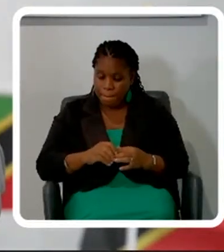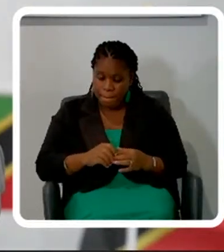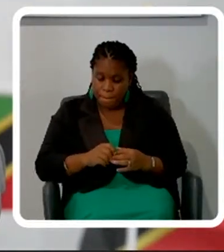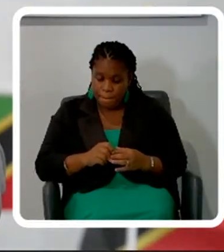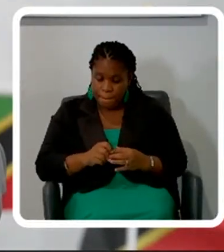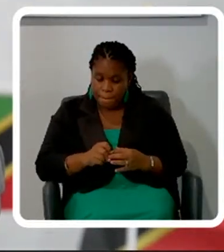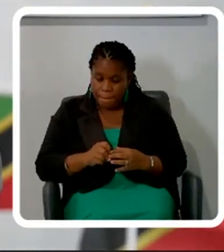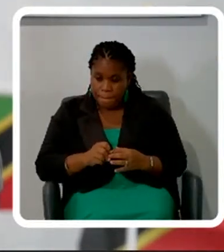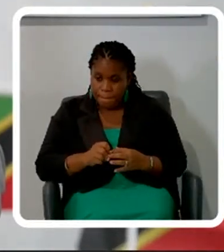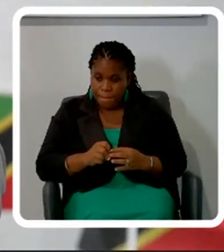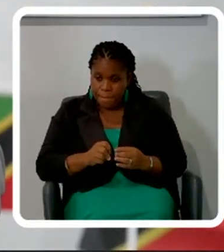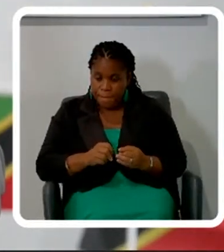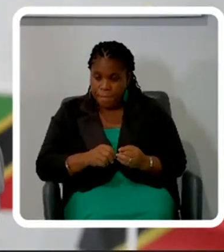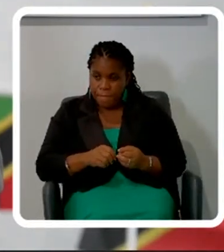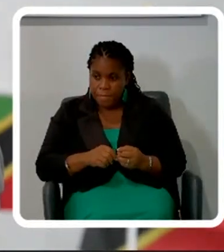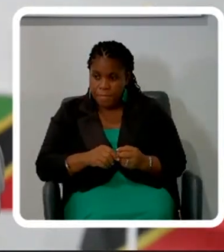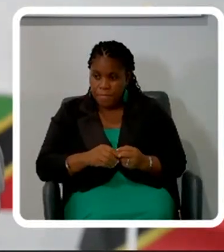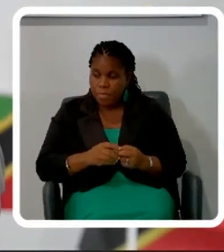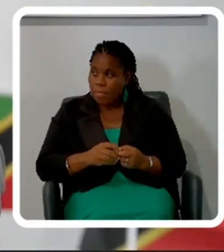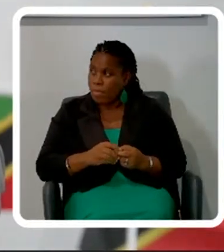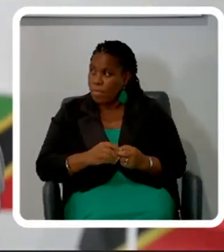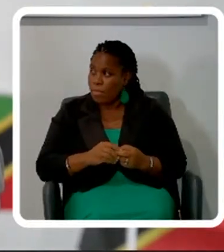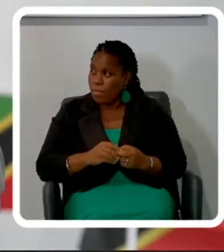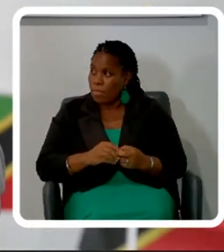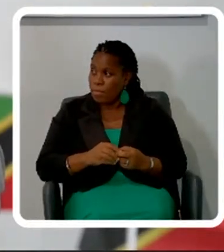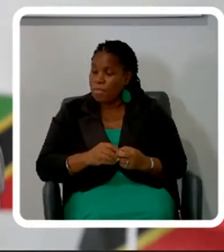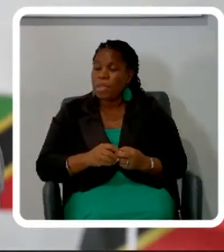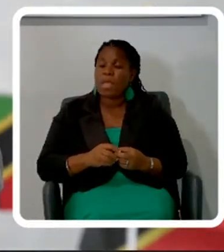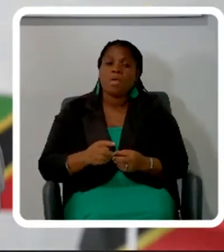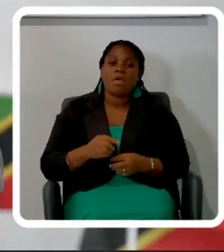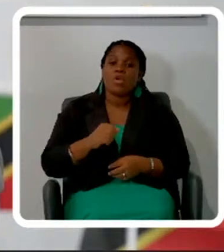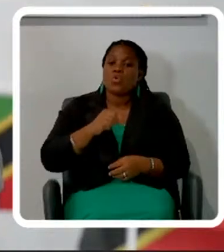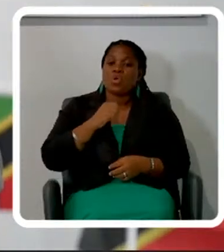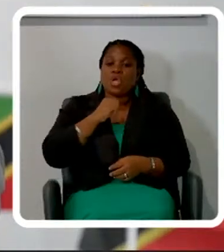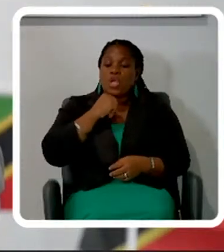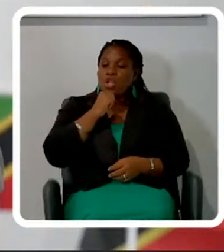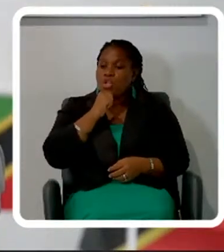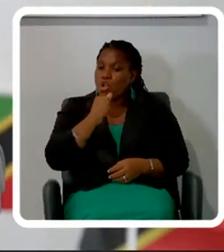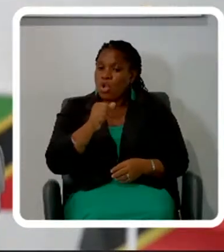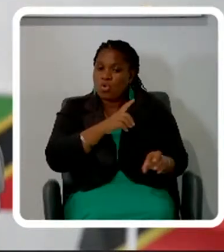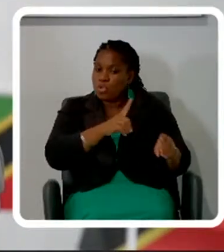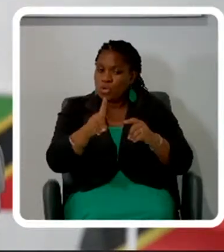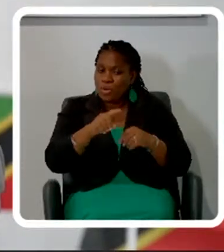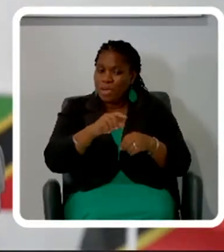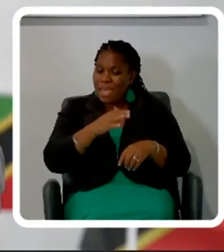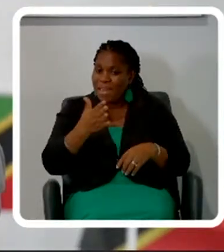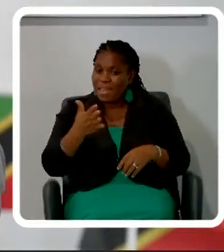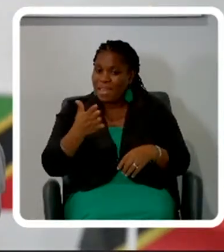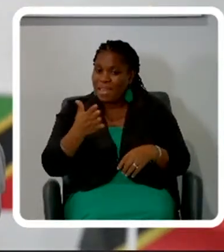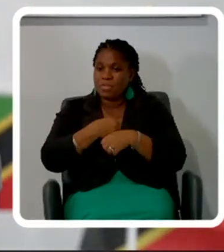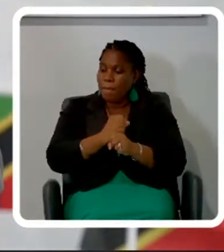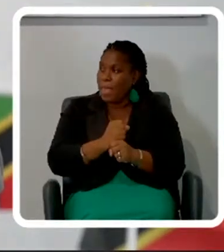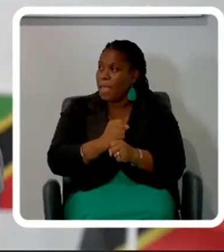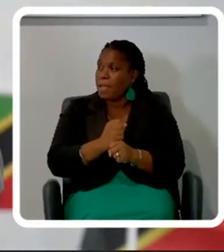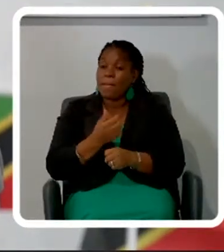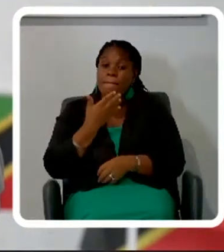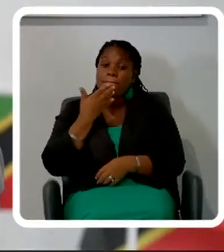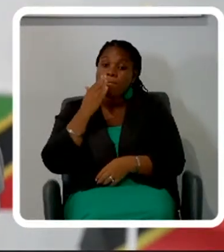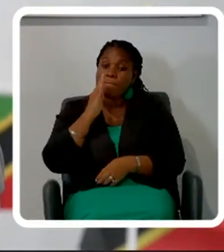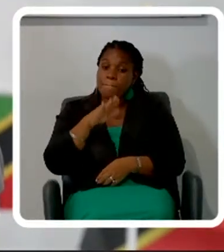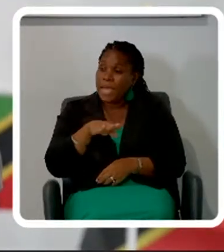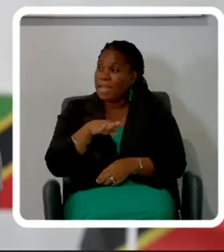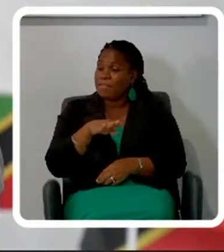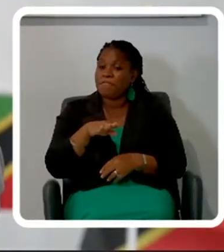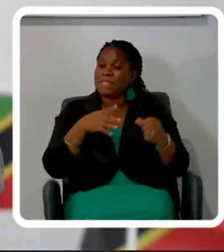wide. That is what I would say. I wouldn't say anything to compromise any of his activities at this particular time. St. Nevis is